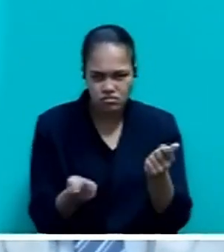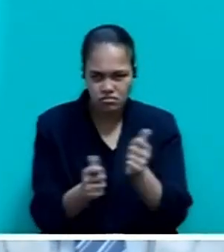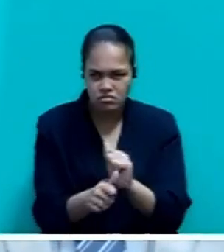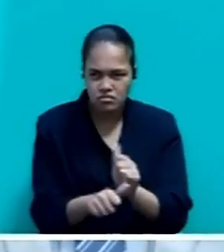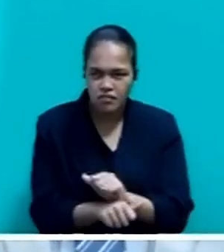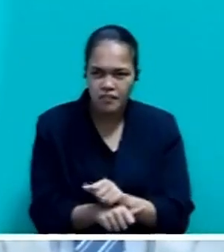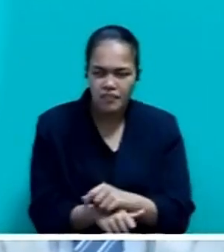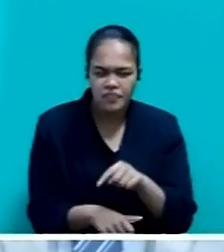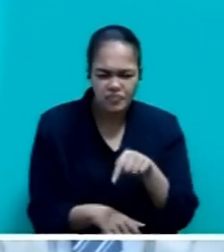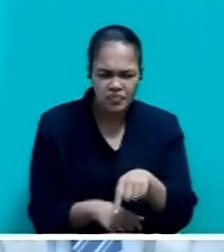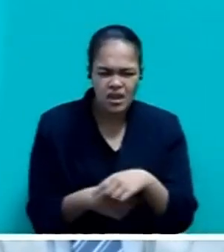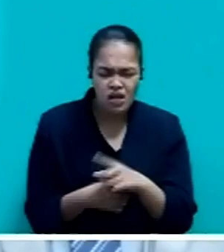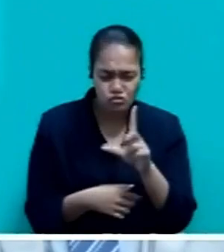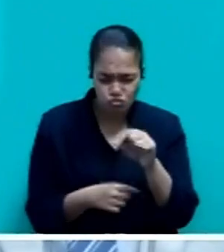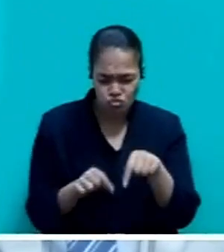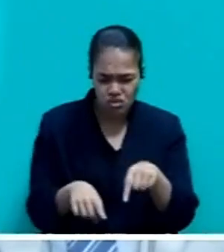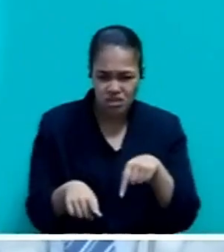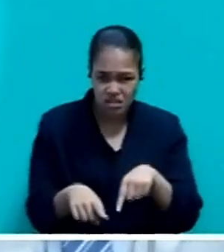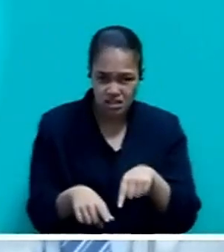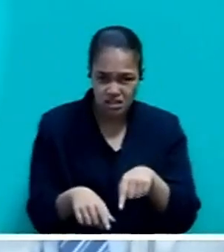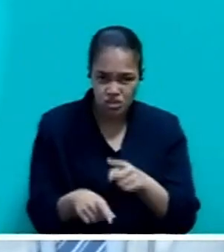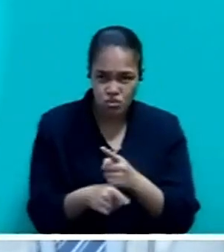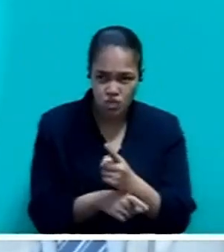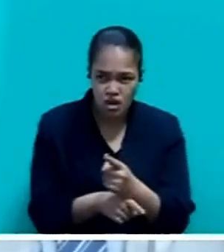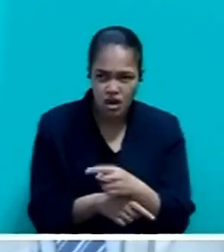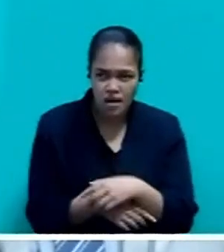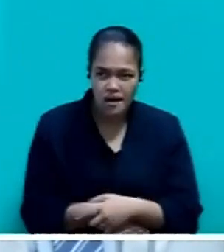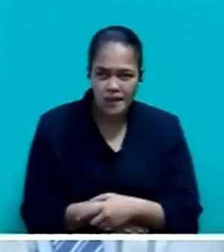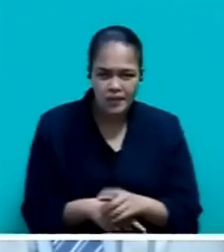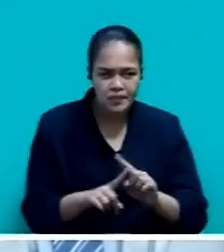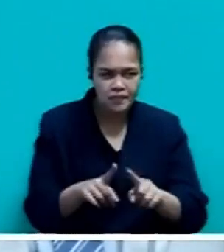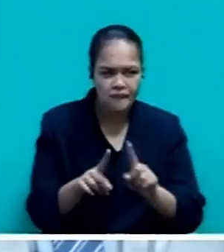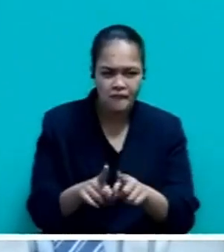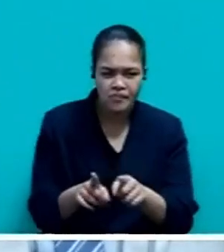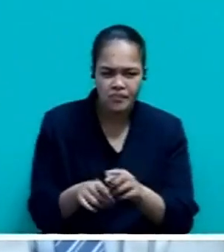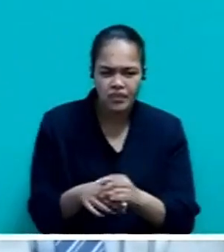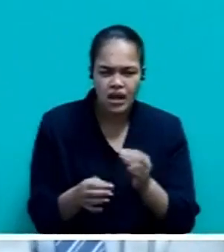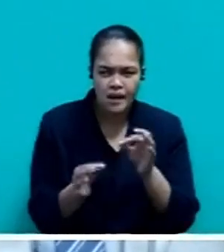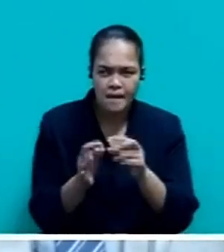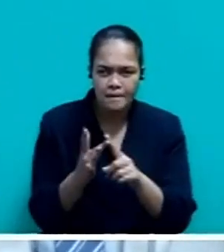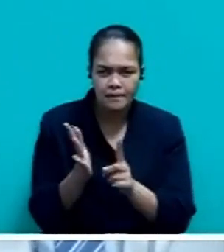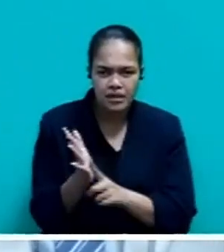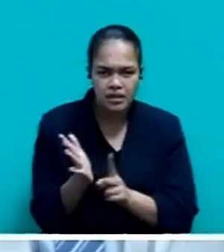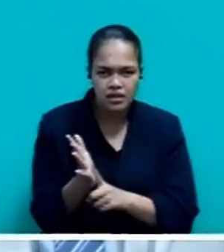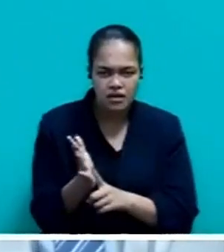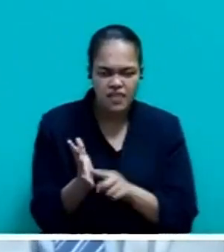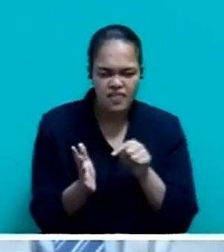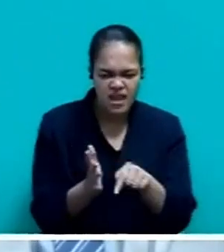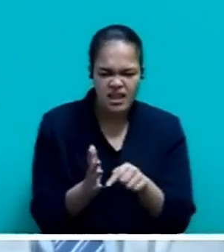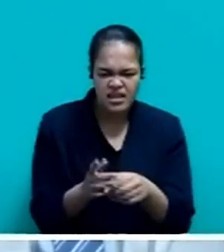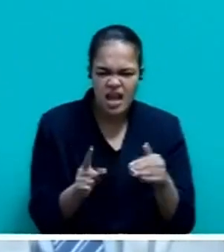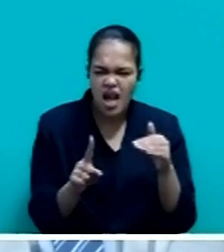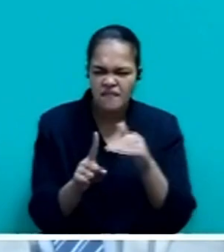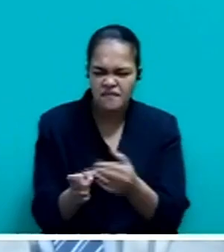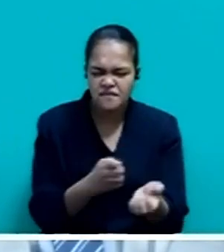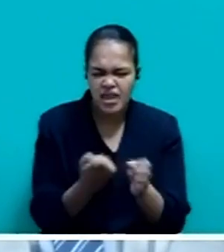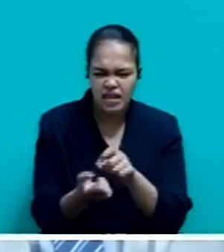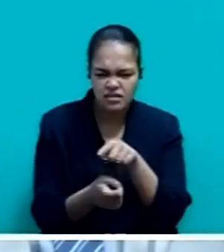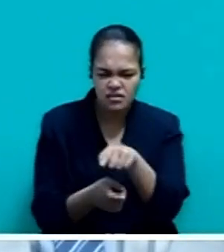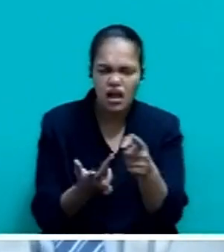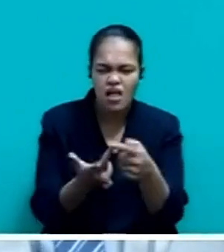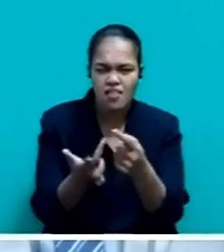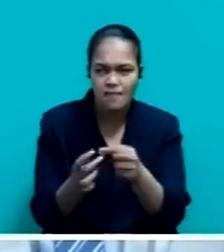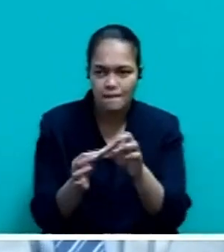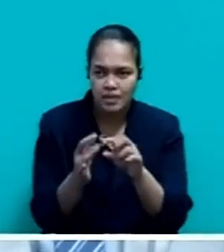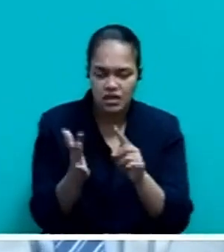entertaining this week is those consequential bills that affect the appropriation bill. This particular bill should go through the